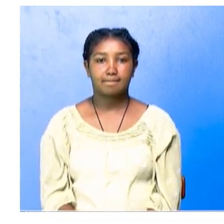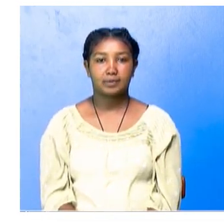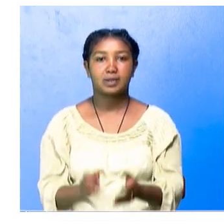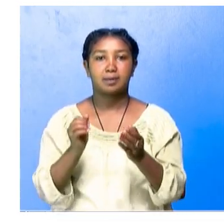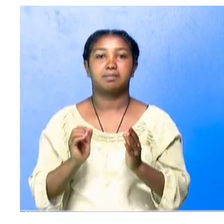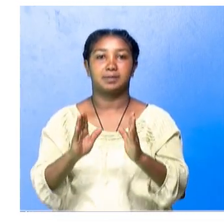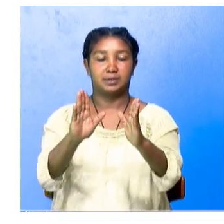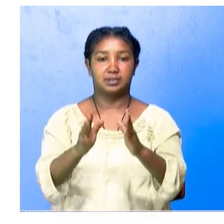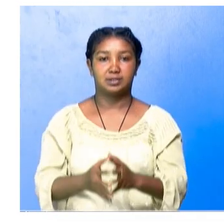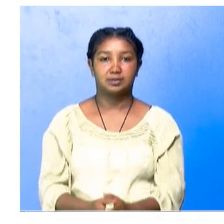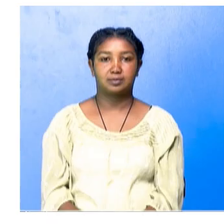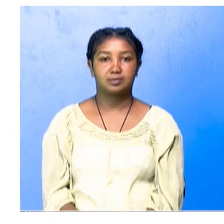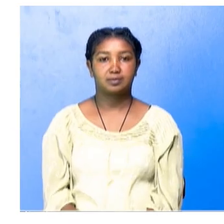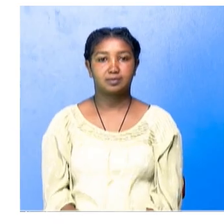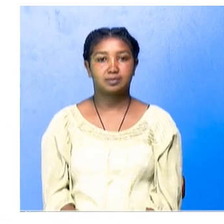Permission.